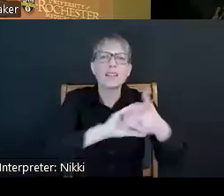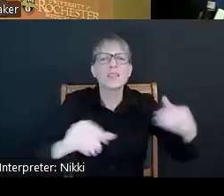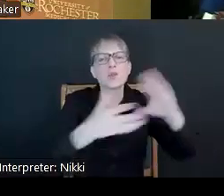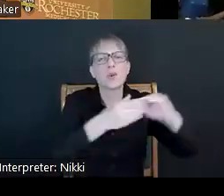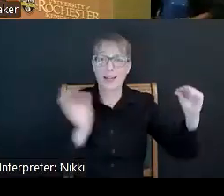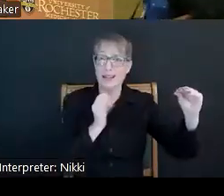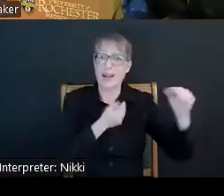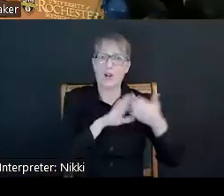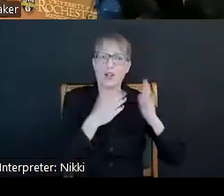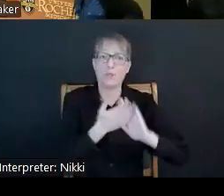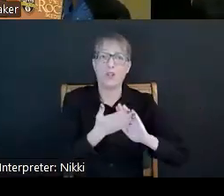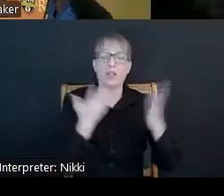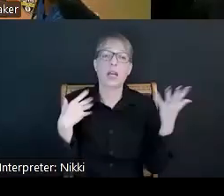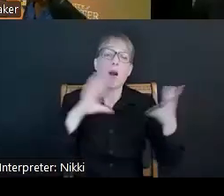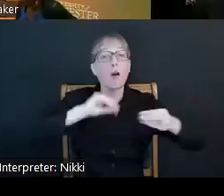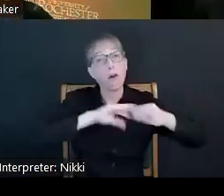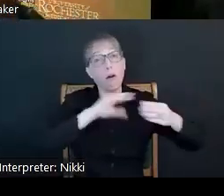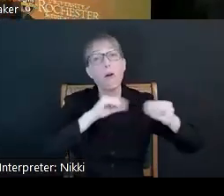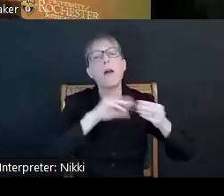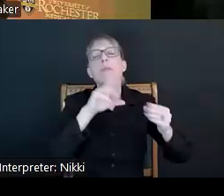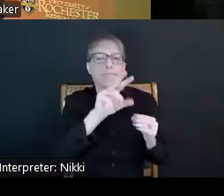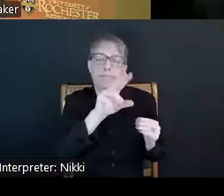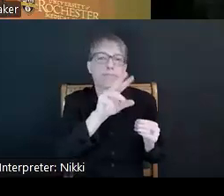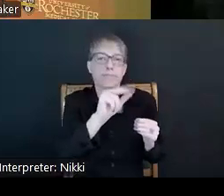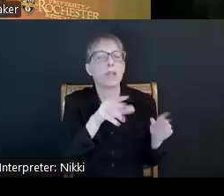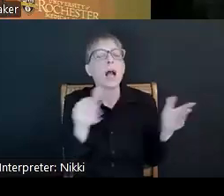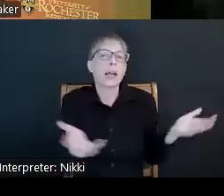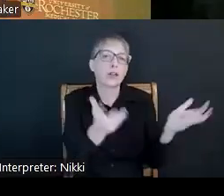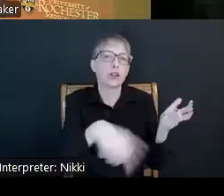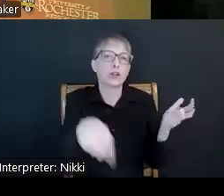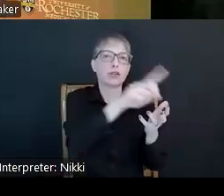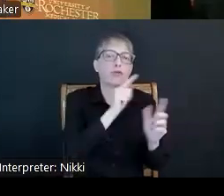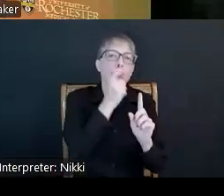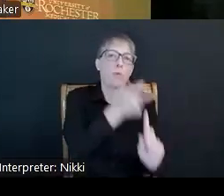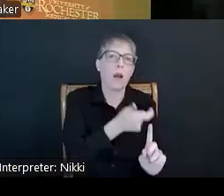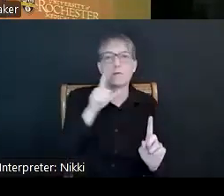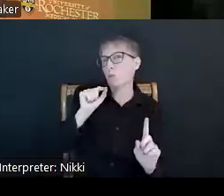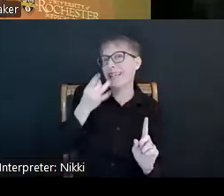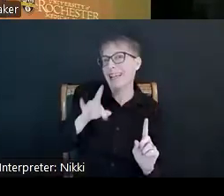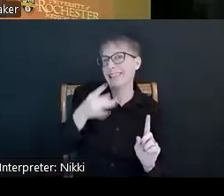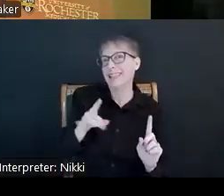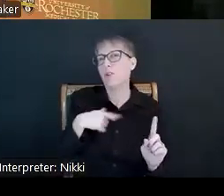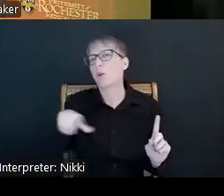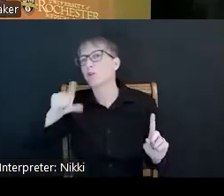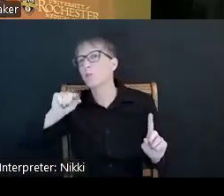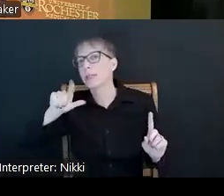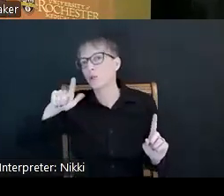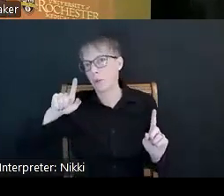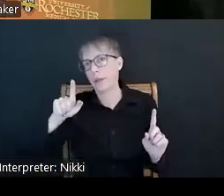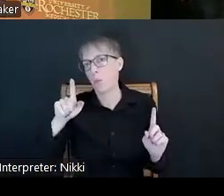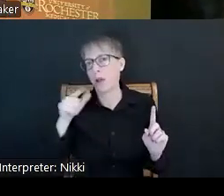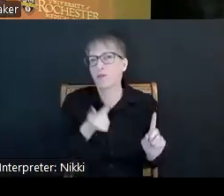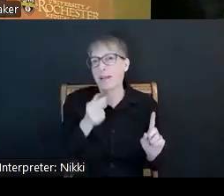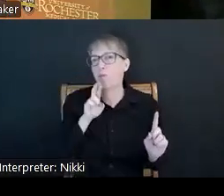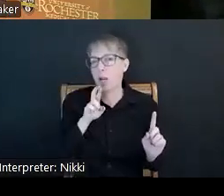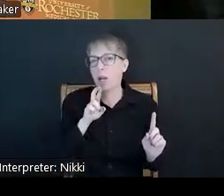recommend you watch our grand rounds from 2021 or 2018 and learn a little bit more about some of those stories. But today we're going to take